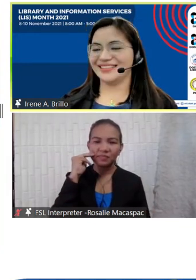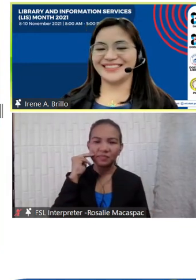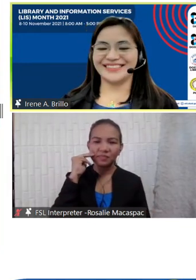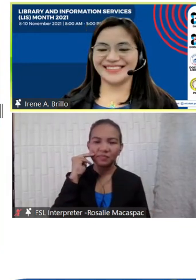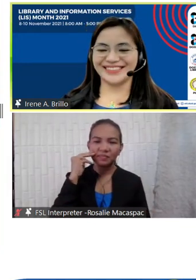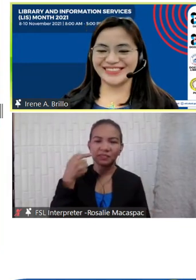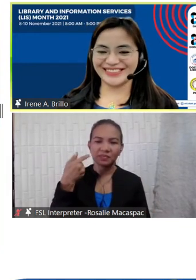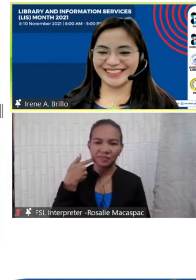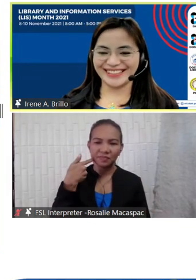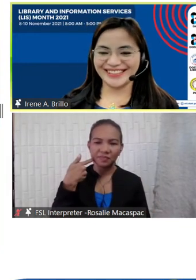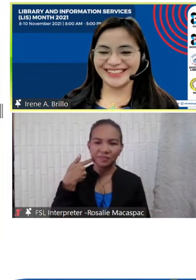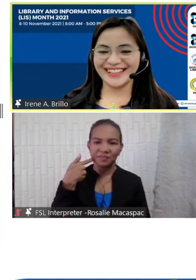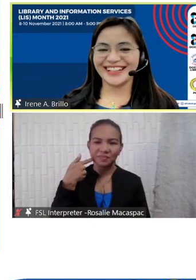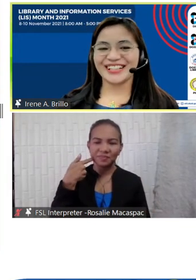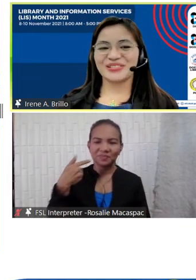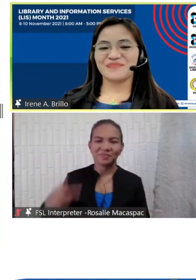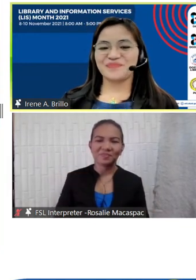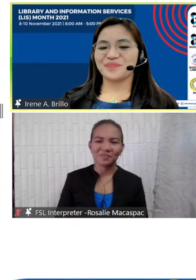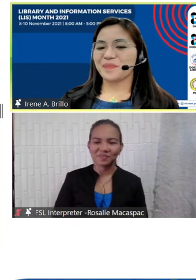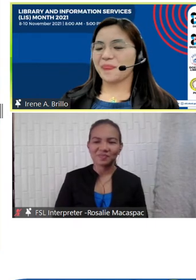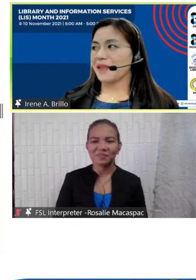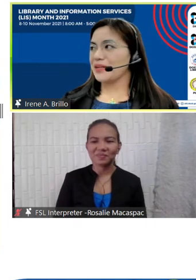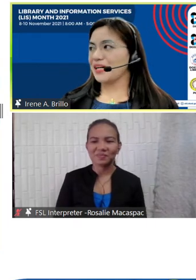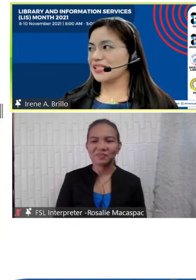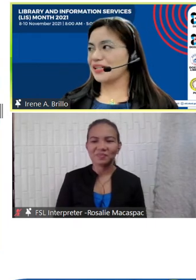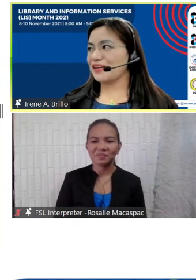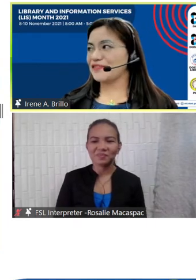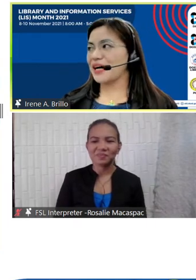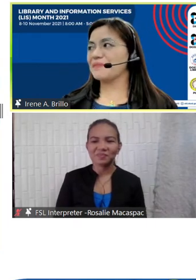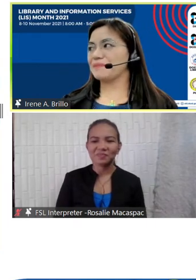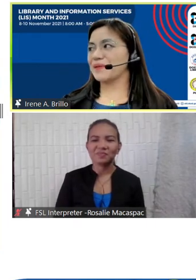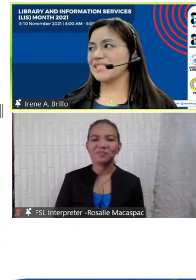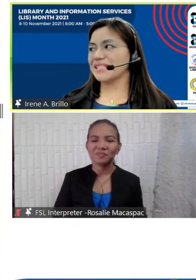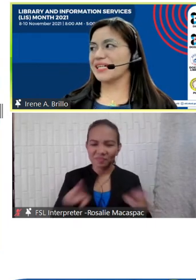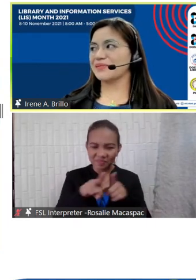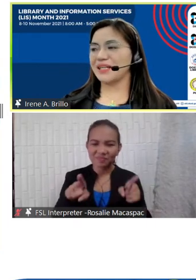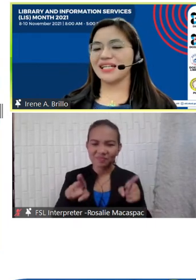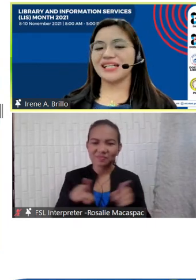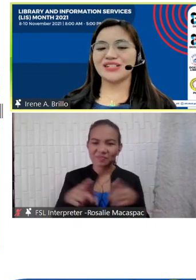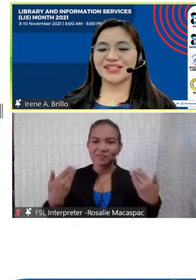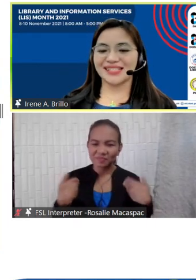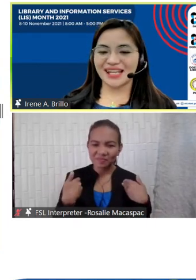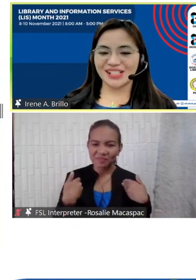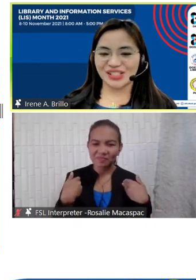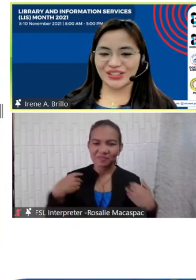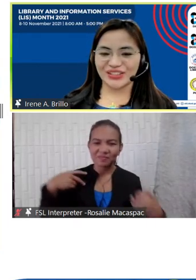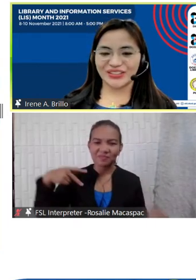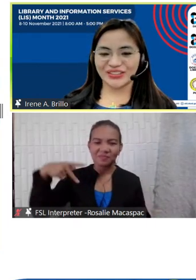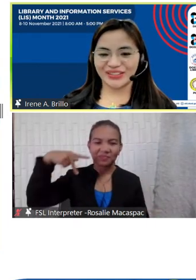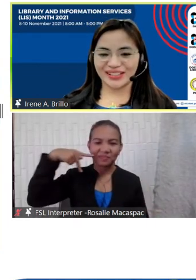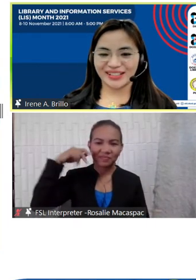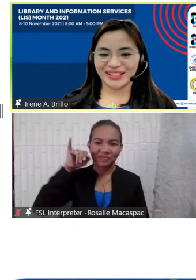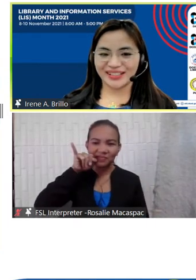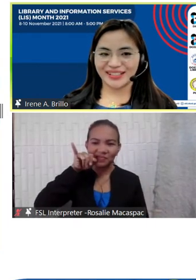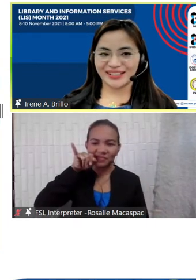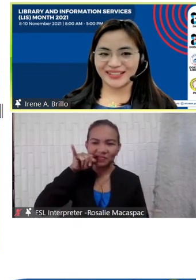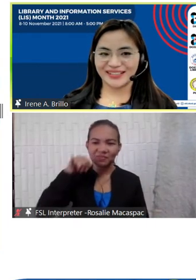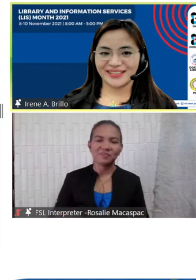Gibilagin. Okay. We also have from Princess B. Innocentio.